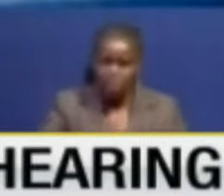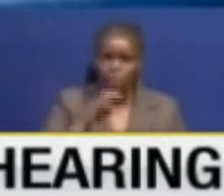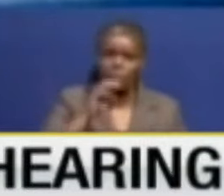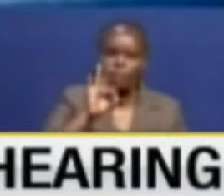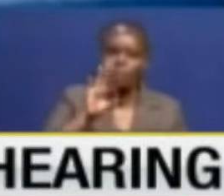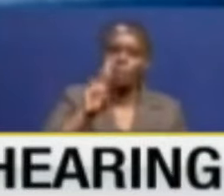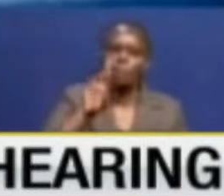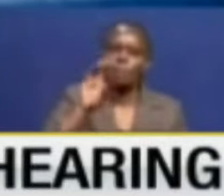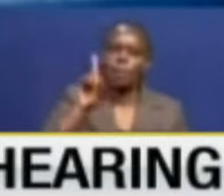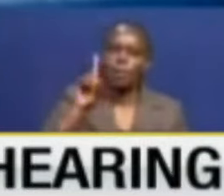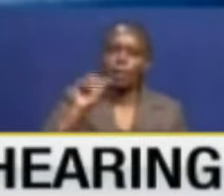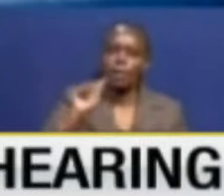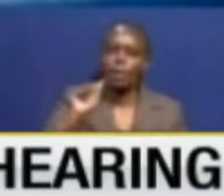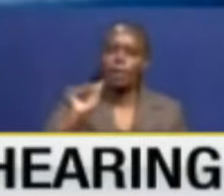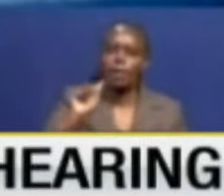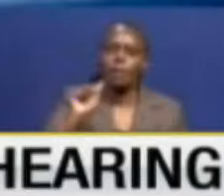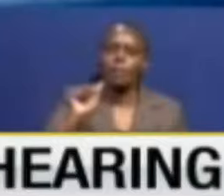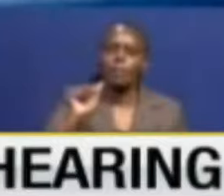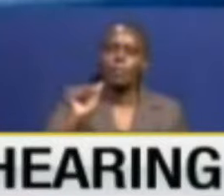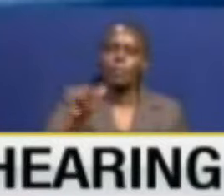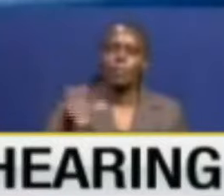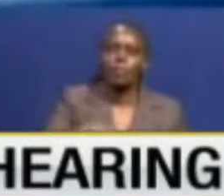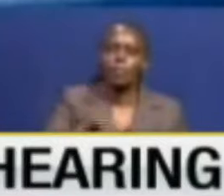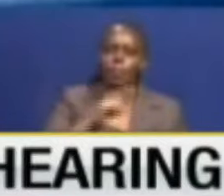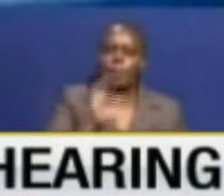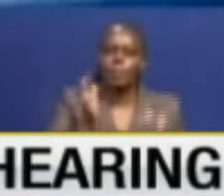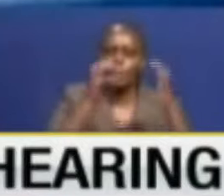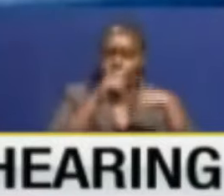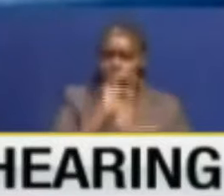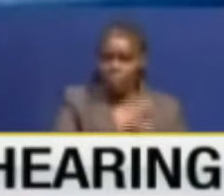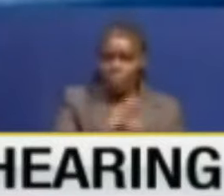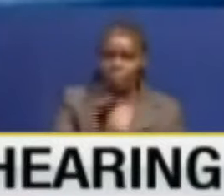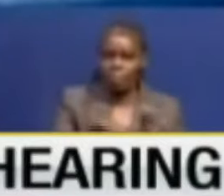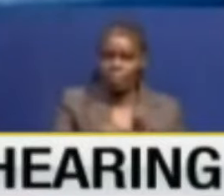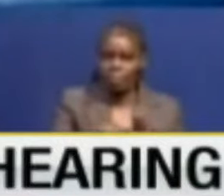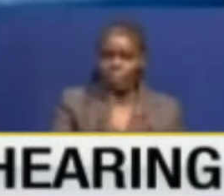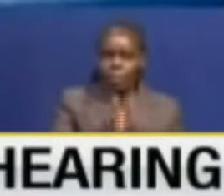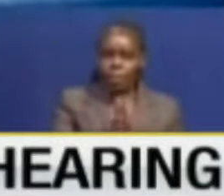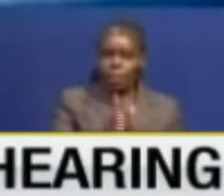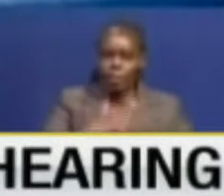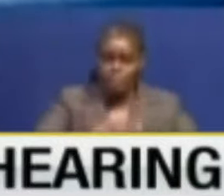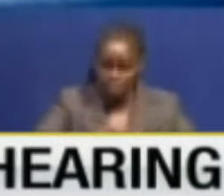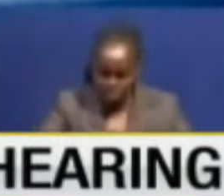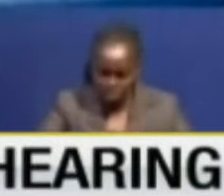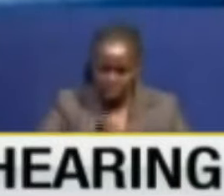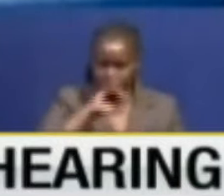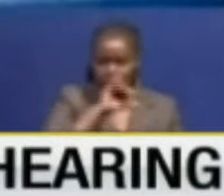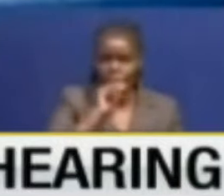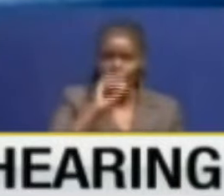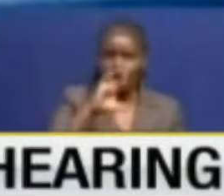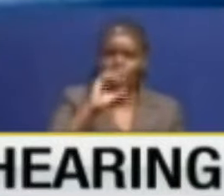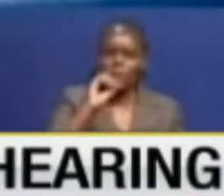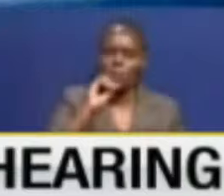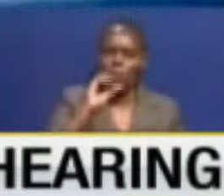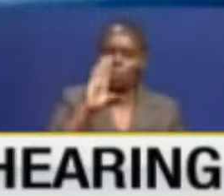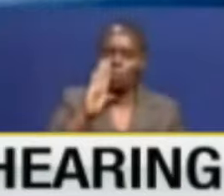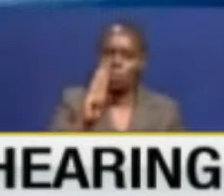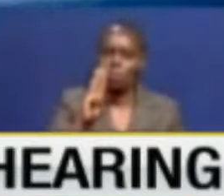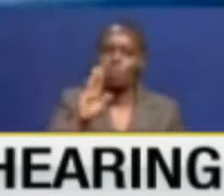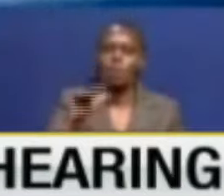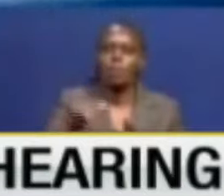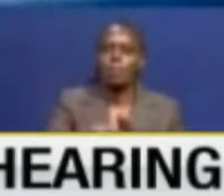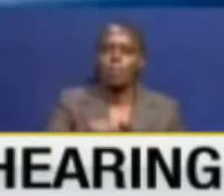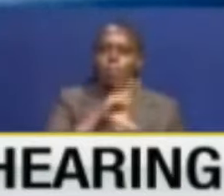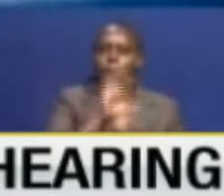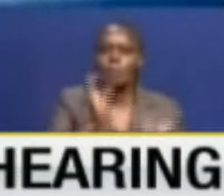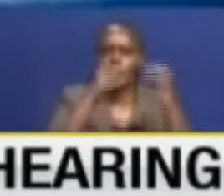Frida Naito Gitobu, member of the County Assembly, and Honorable Jacob Mwirigi Muturi, member